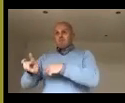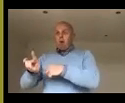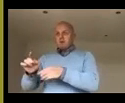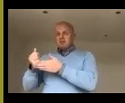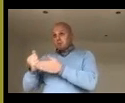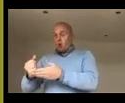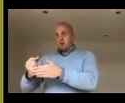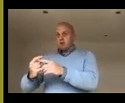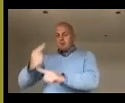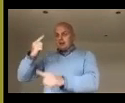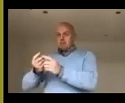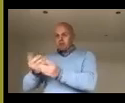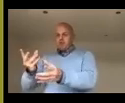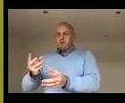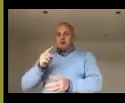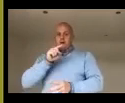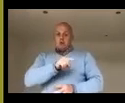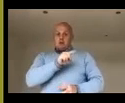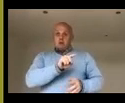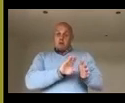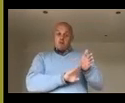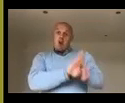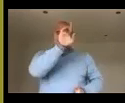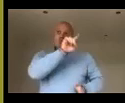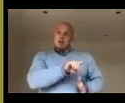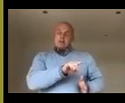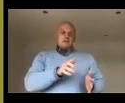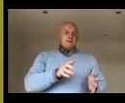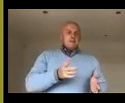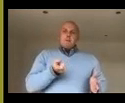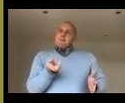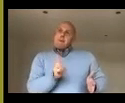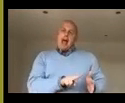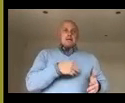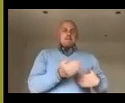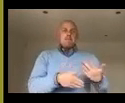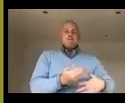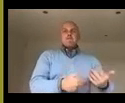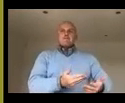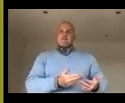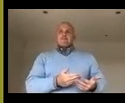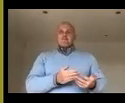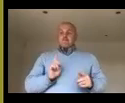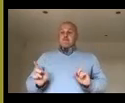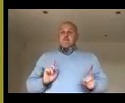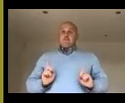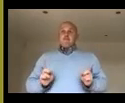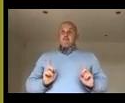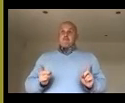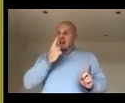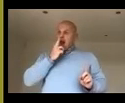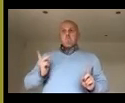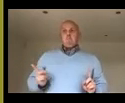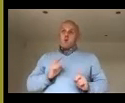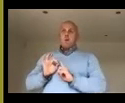do something that covers both of those, you can apply for that. Or if you're simply looking at one particular aspect, then you can apply for that